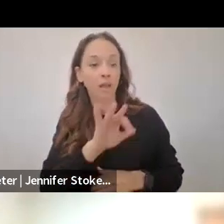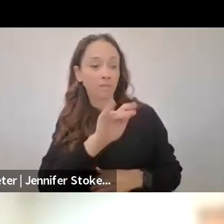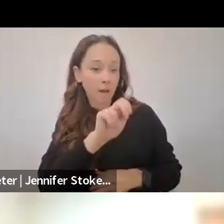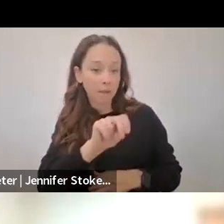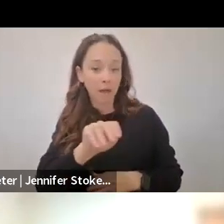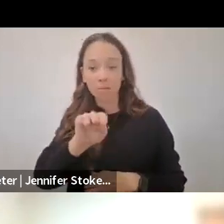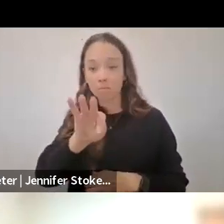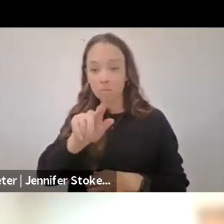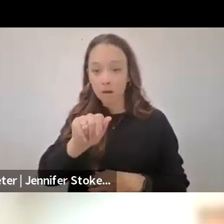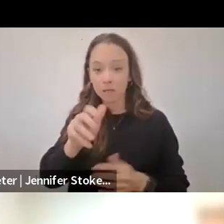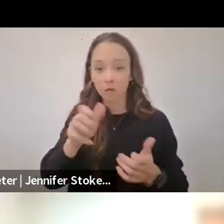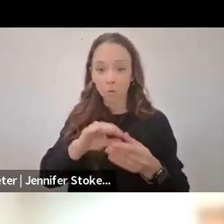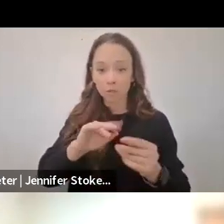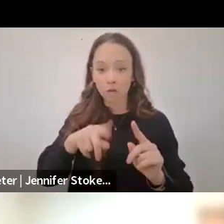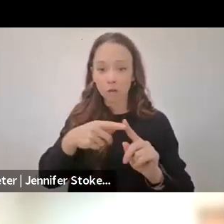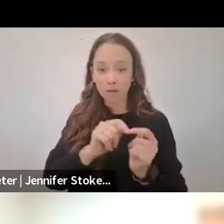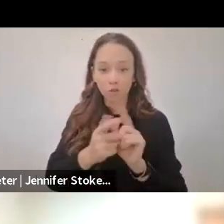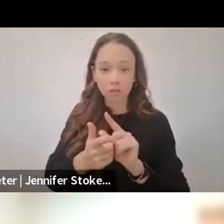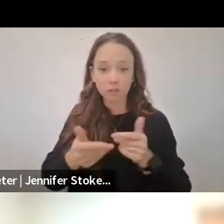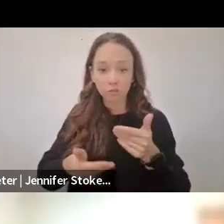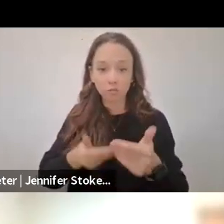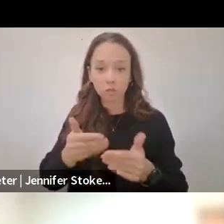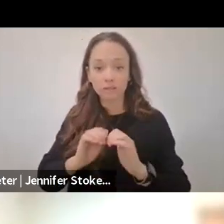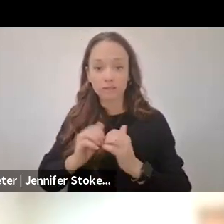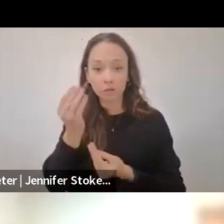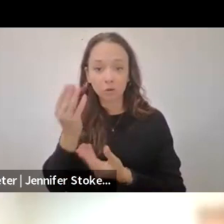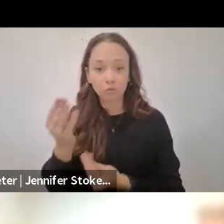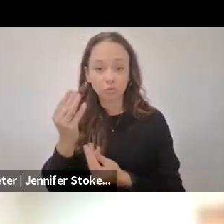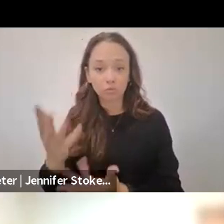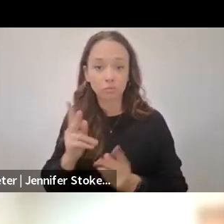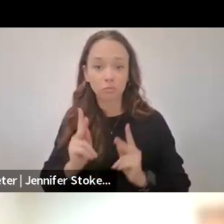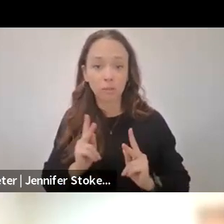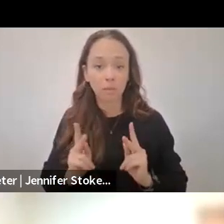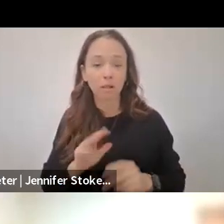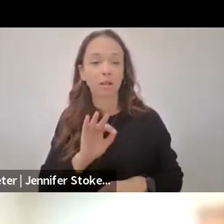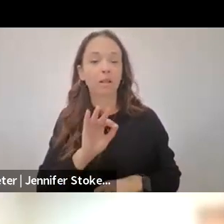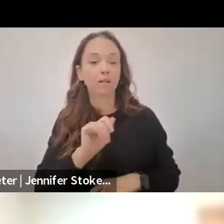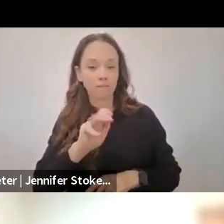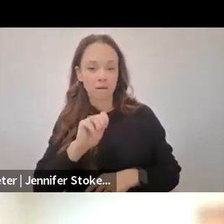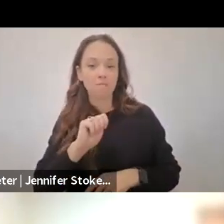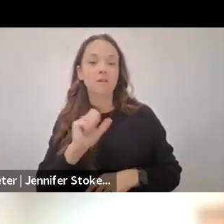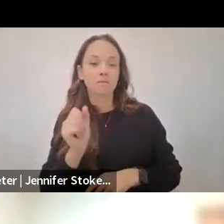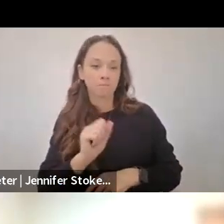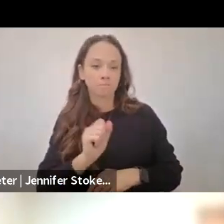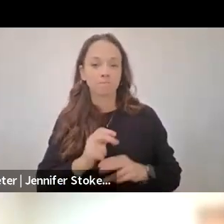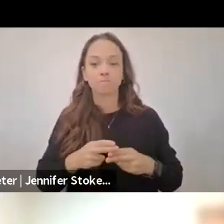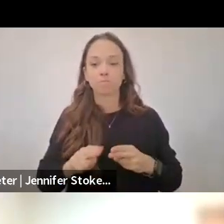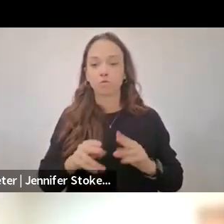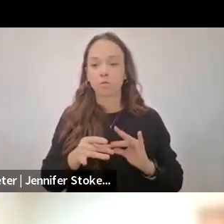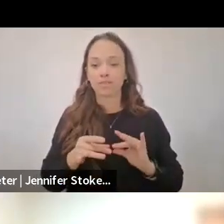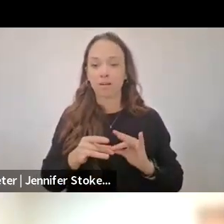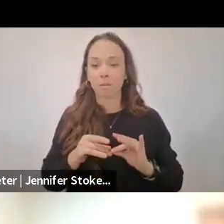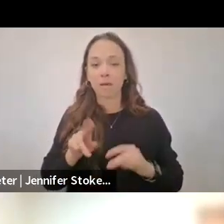want to speak about the translation process and how to inform people about it? Sure. I have something, a brief comment. At